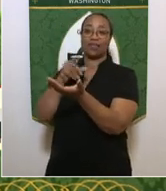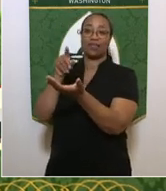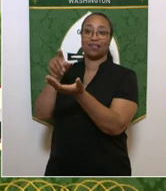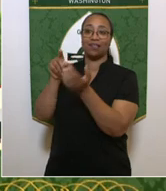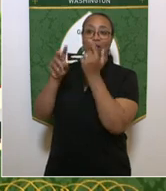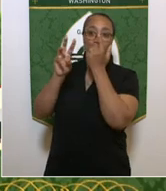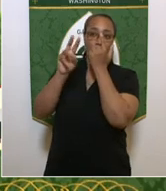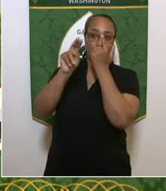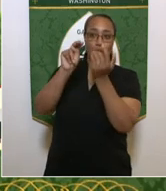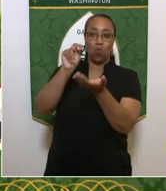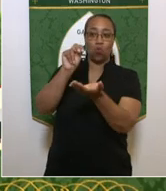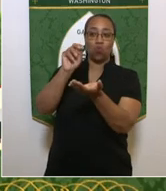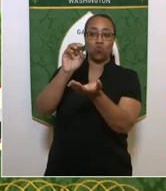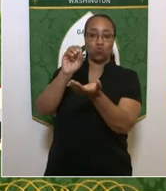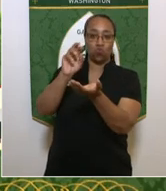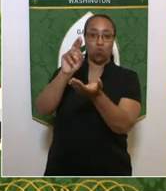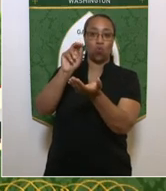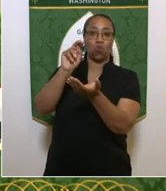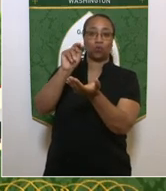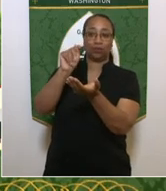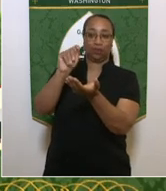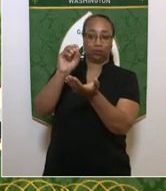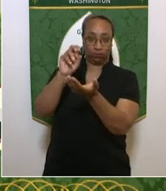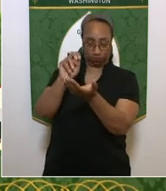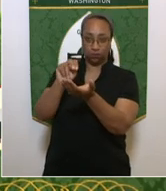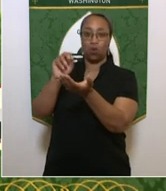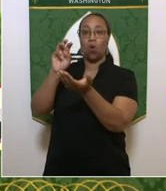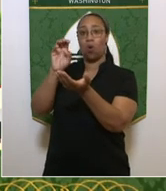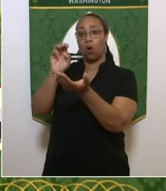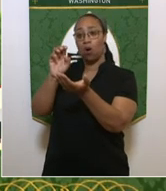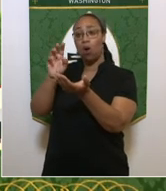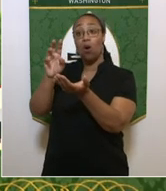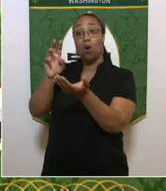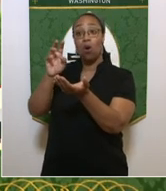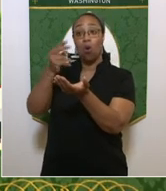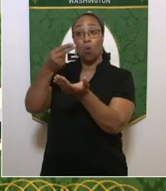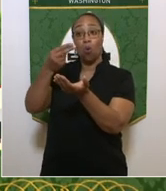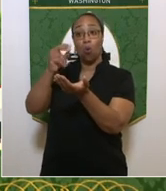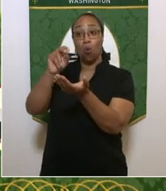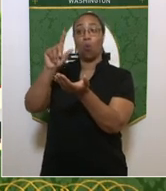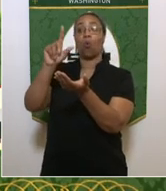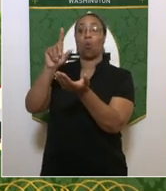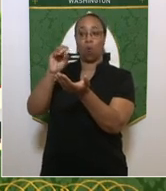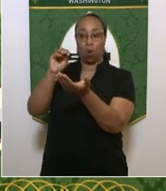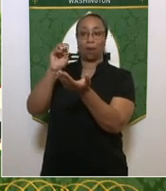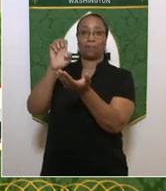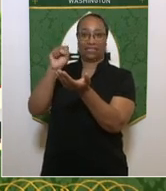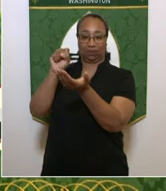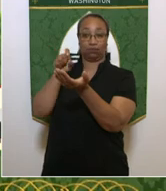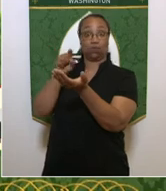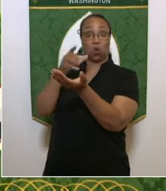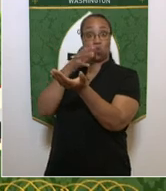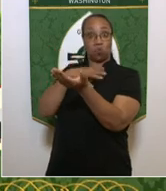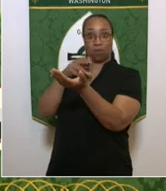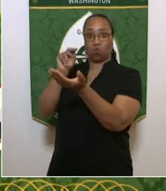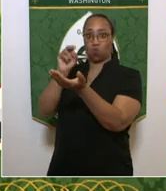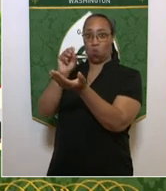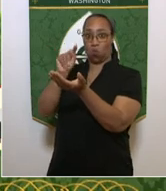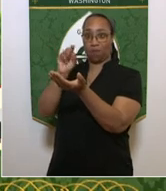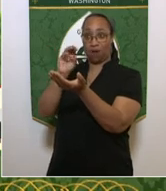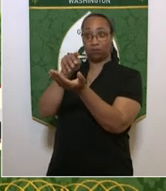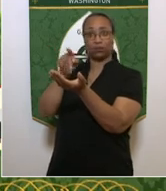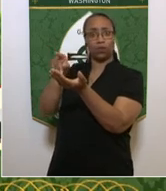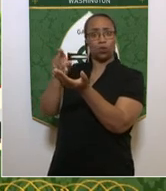a congressman from Maryland, Steny Hoyer, who's a great friend of the district, to help secure the money. But